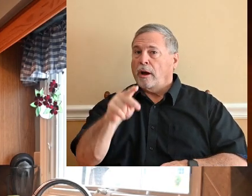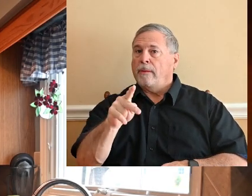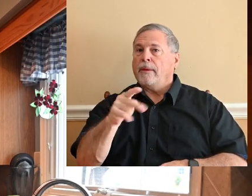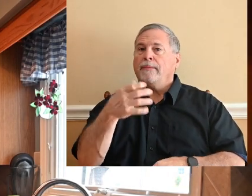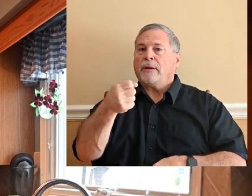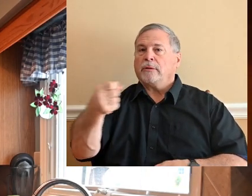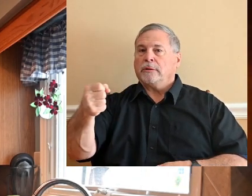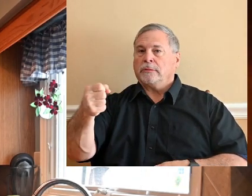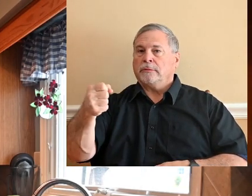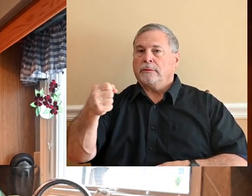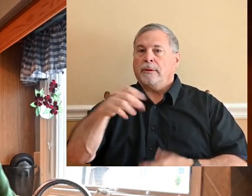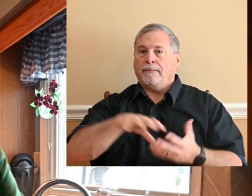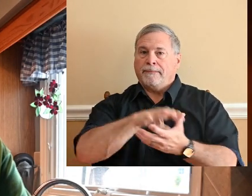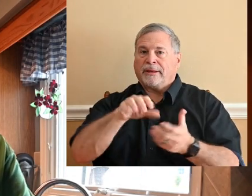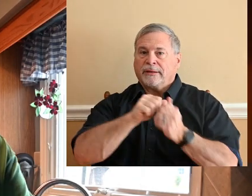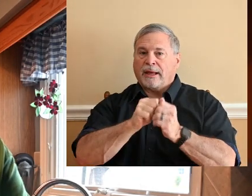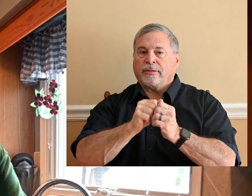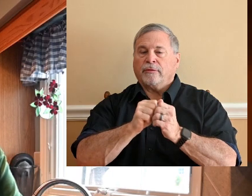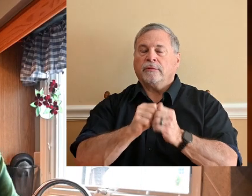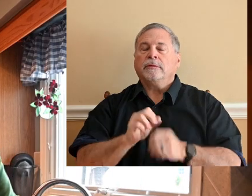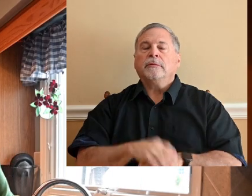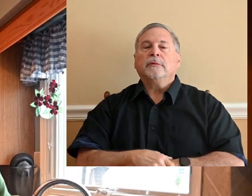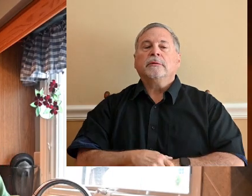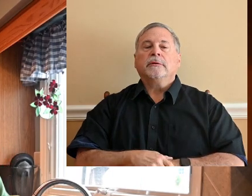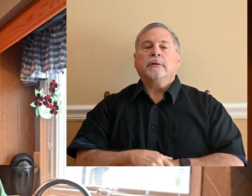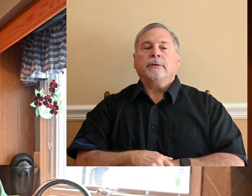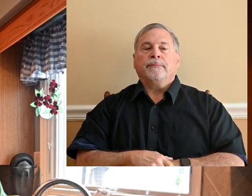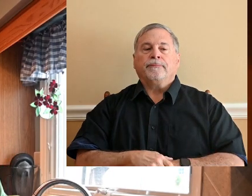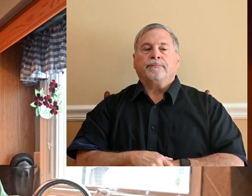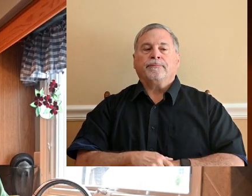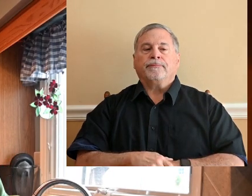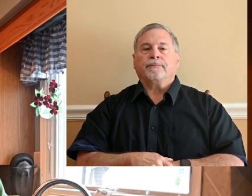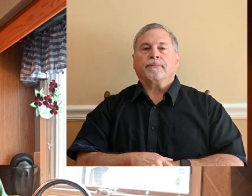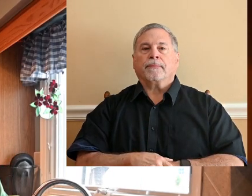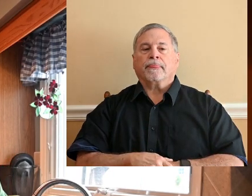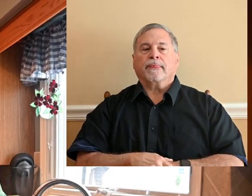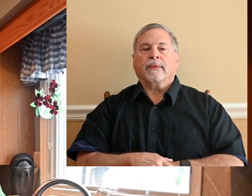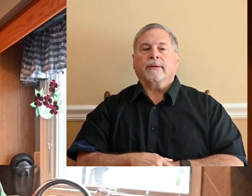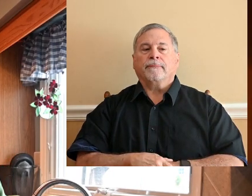milk. We're going to mix that together in here.